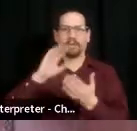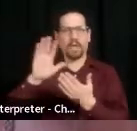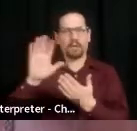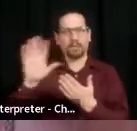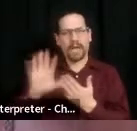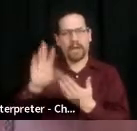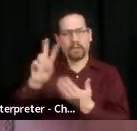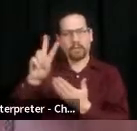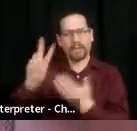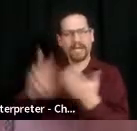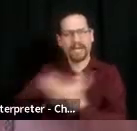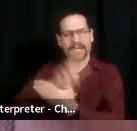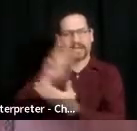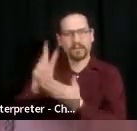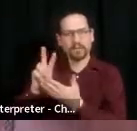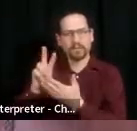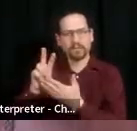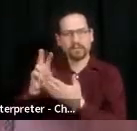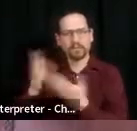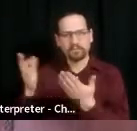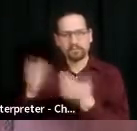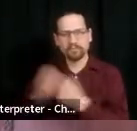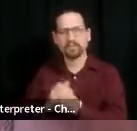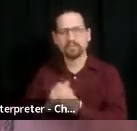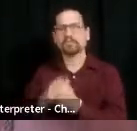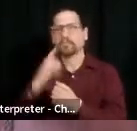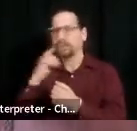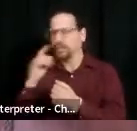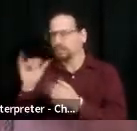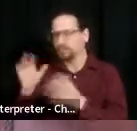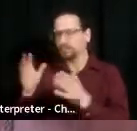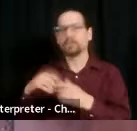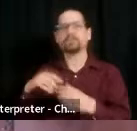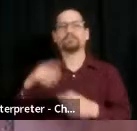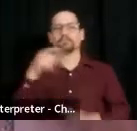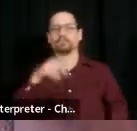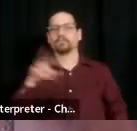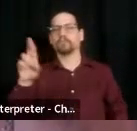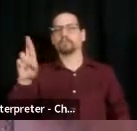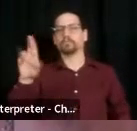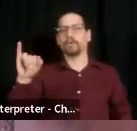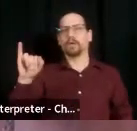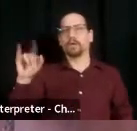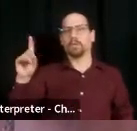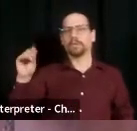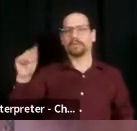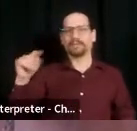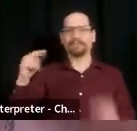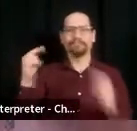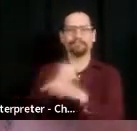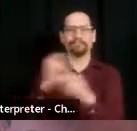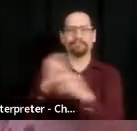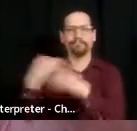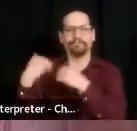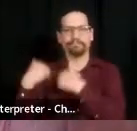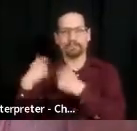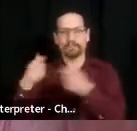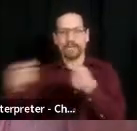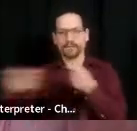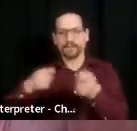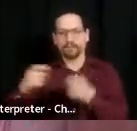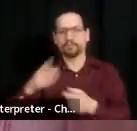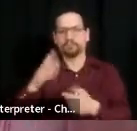to everybody's working for us as well, Peter. So. Yep. So our folks stayed on through the whole